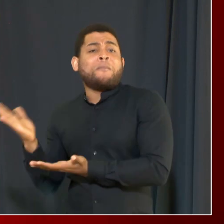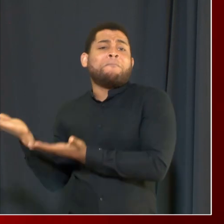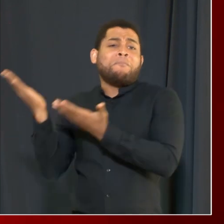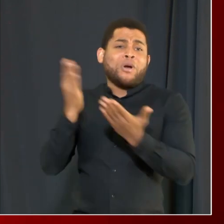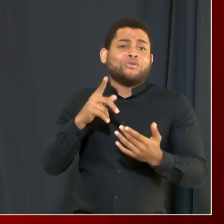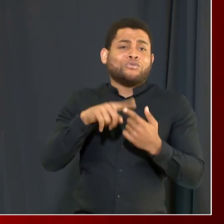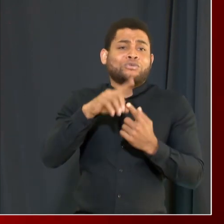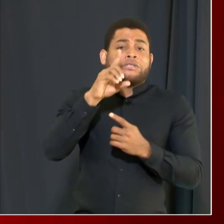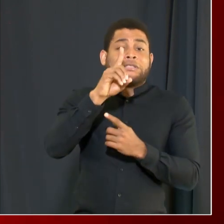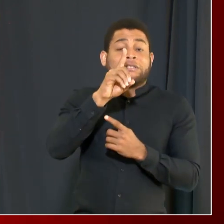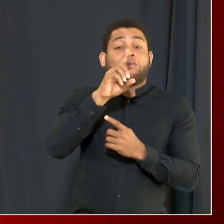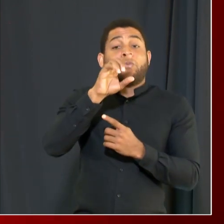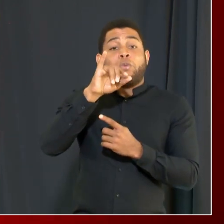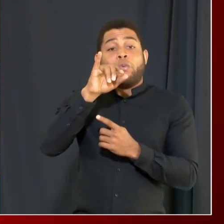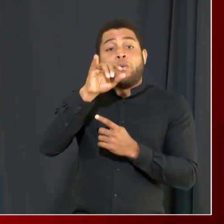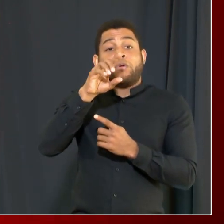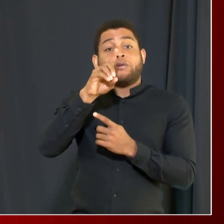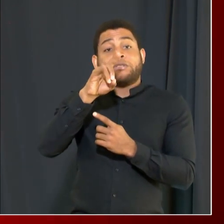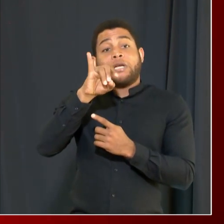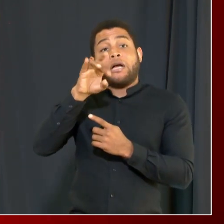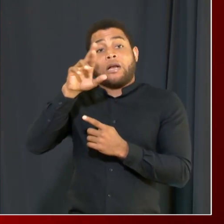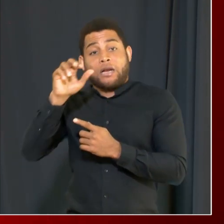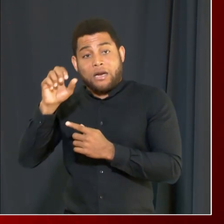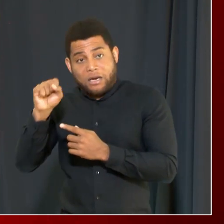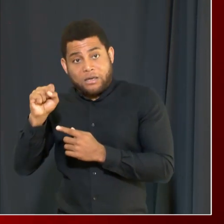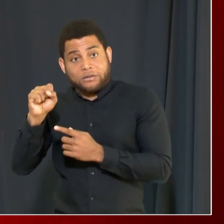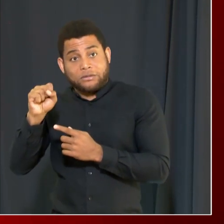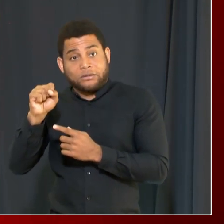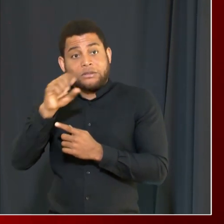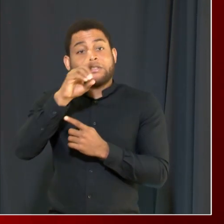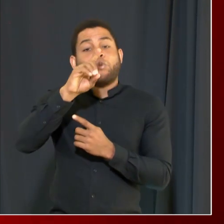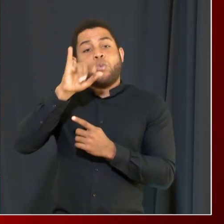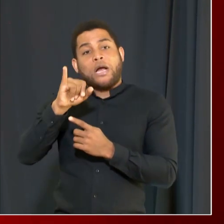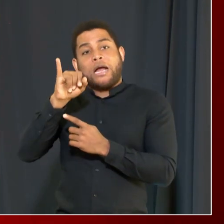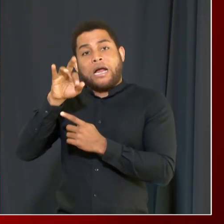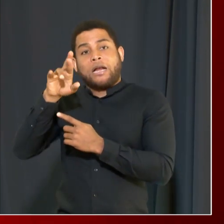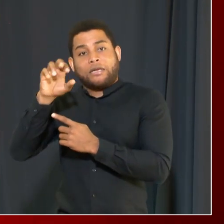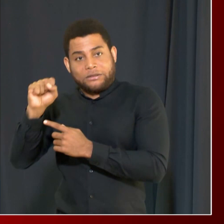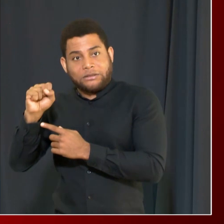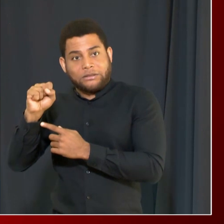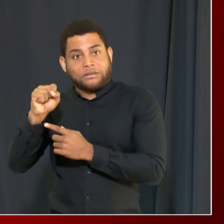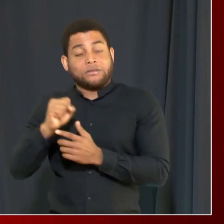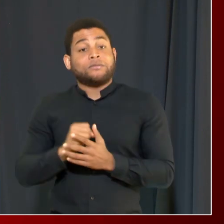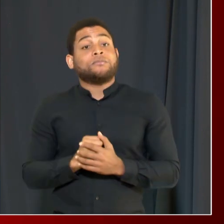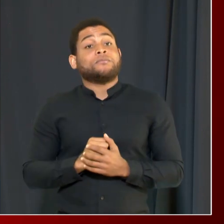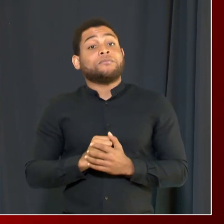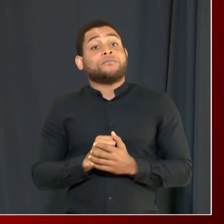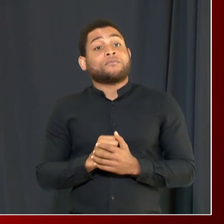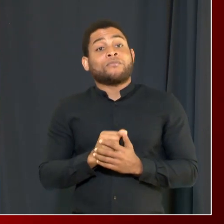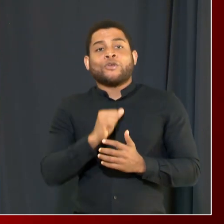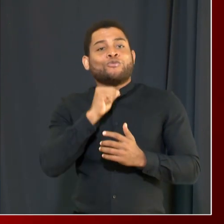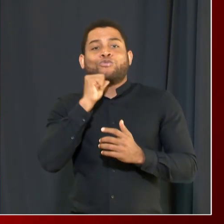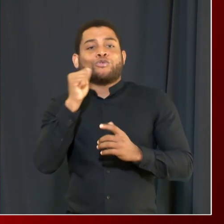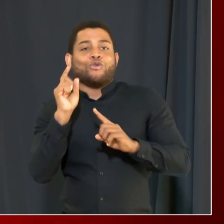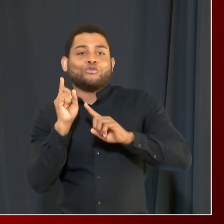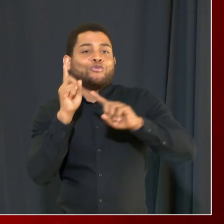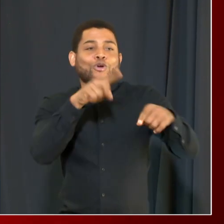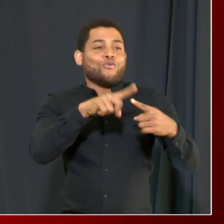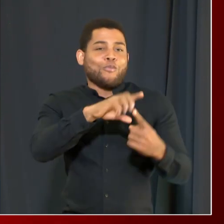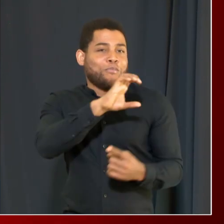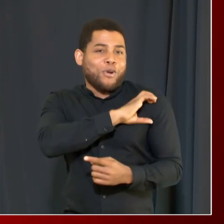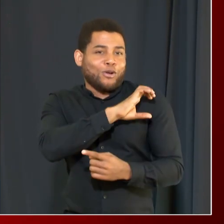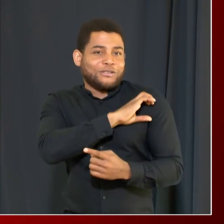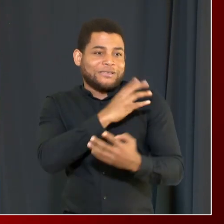police precincts where police officers were supervising them. Instead, they will be supervised by our DYRS